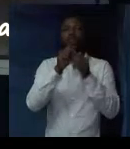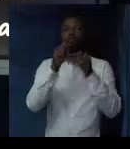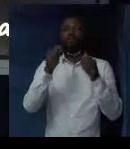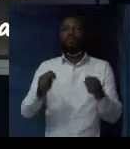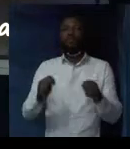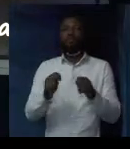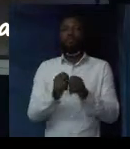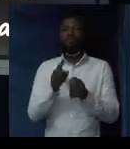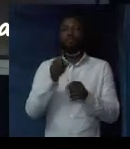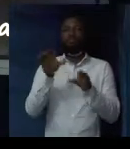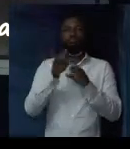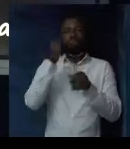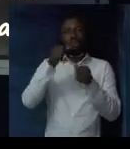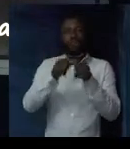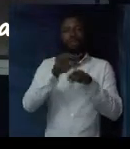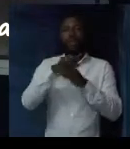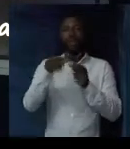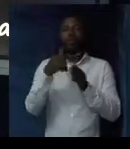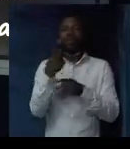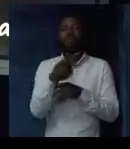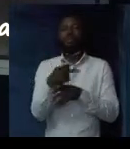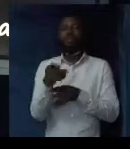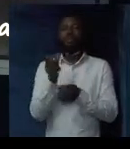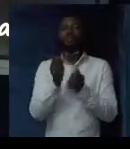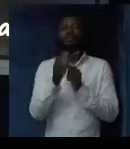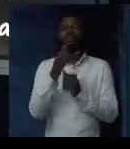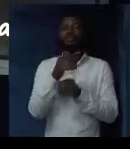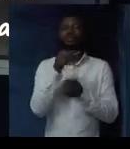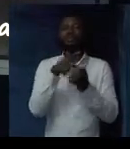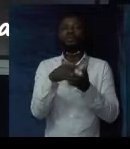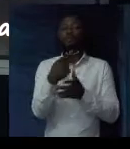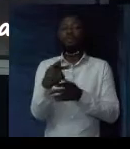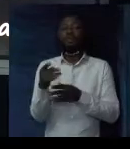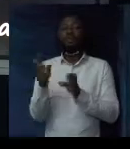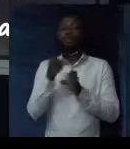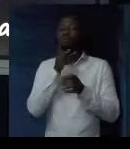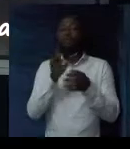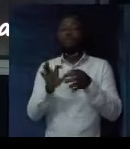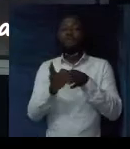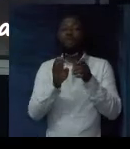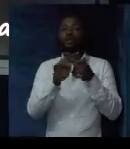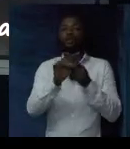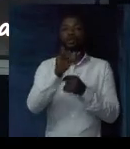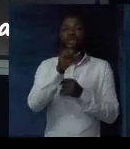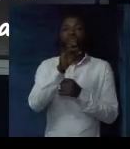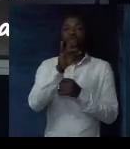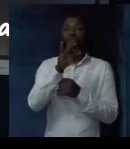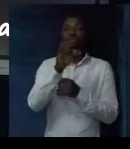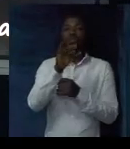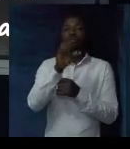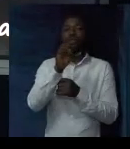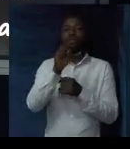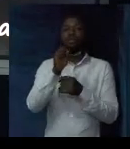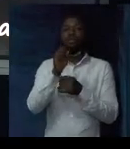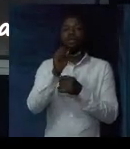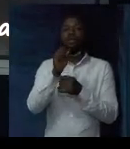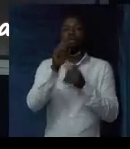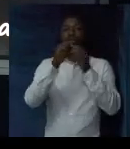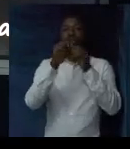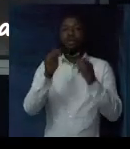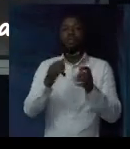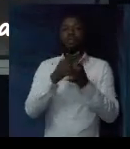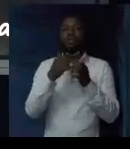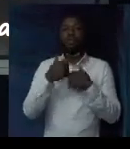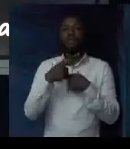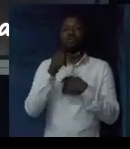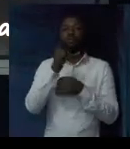do you remember all the properties? Which of these properties does not belong to an isosceles triangle? It has one line of